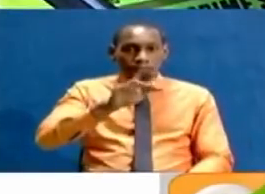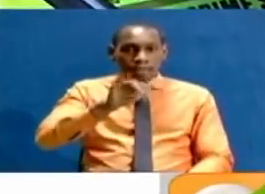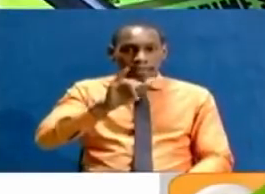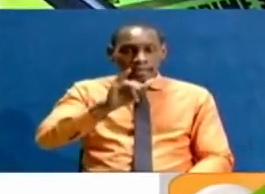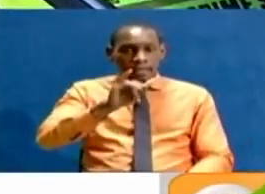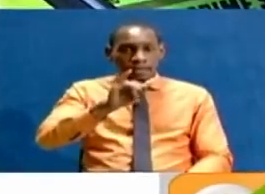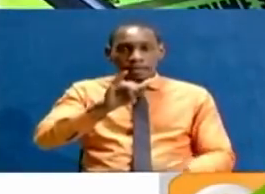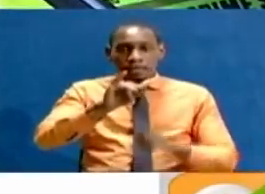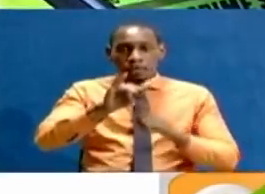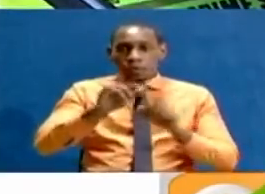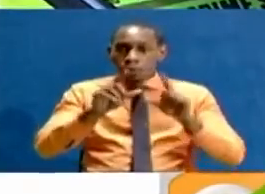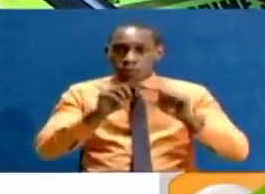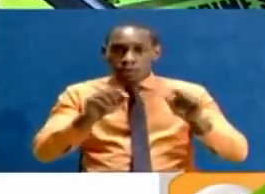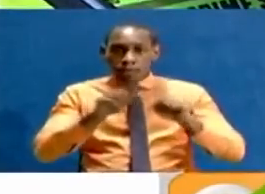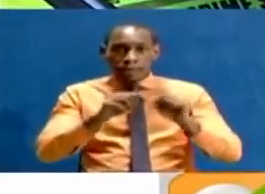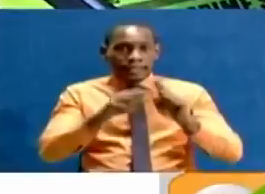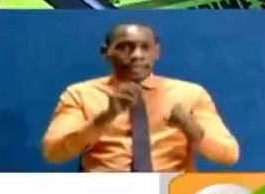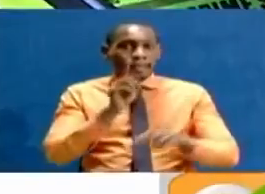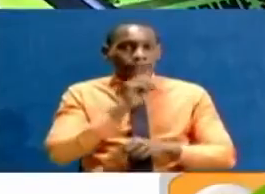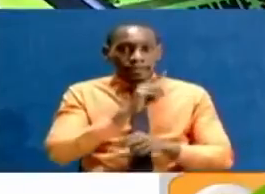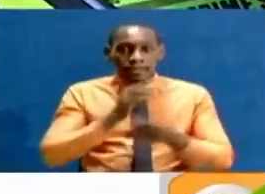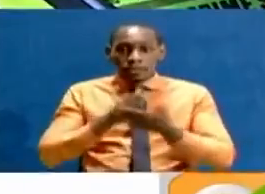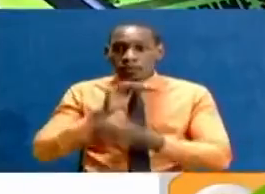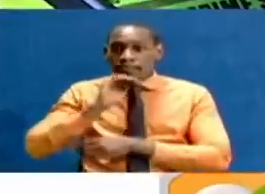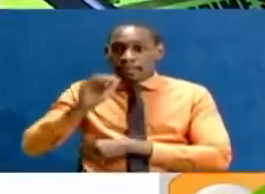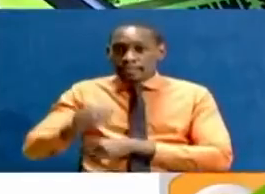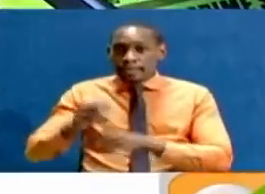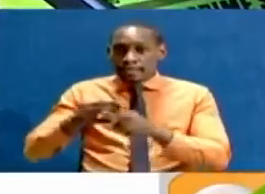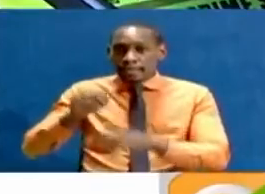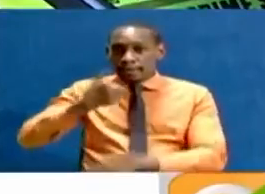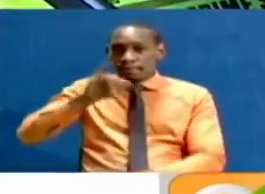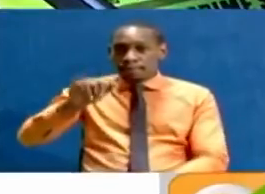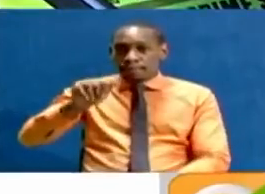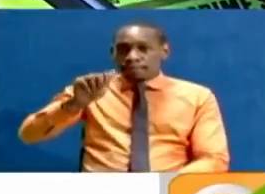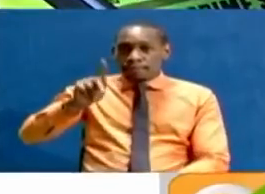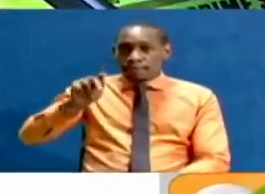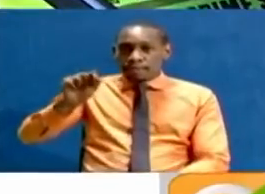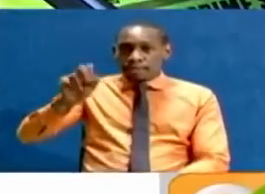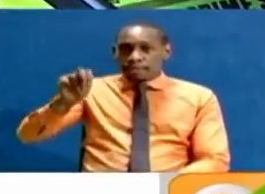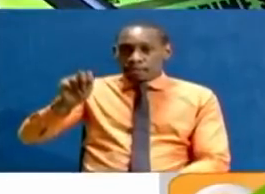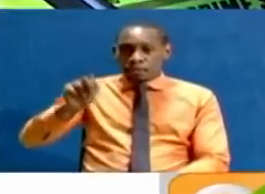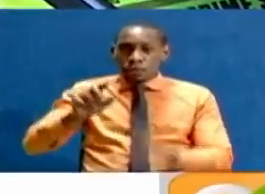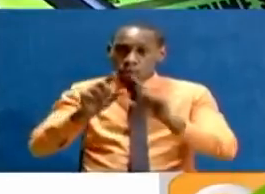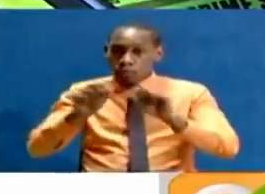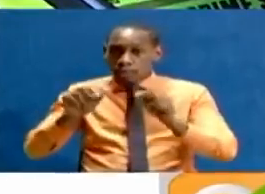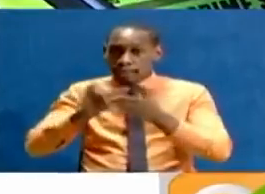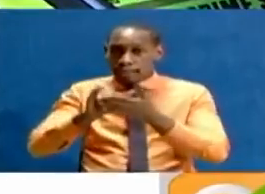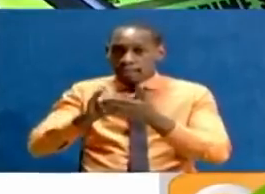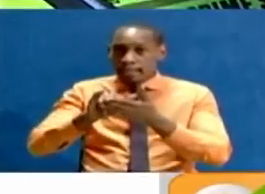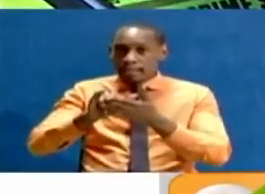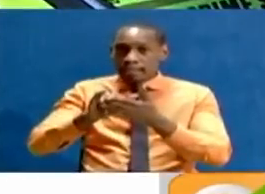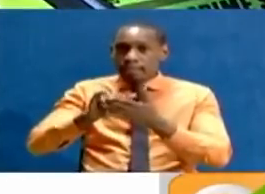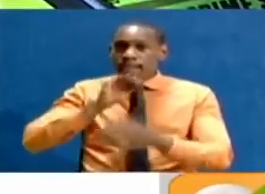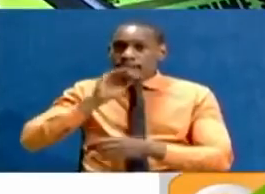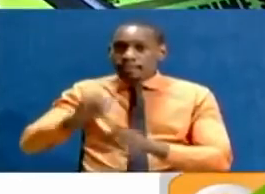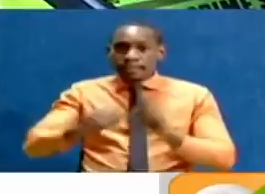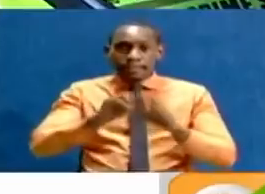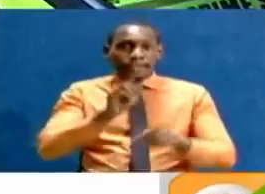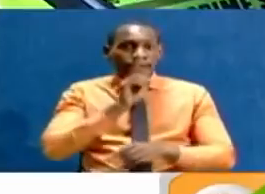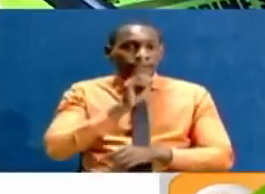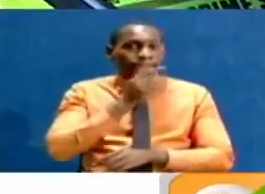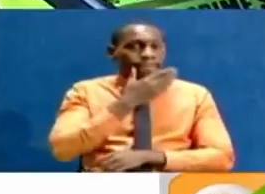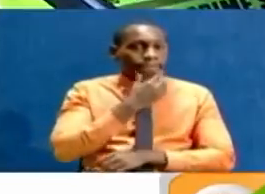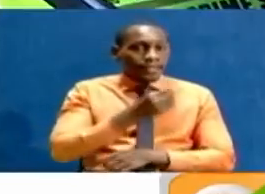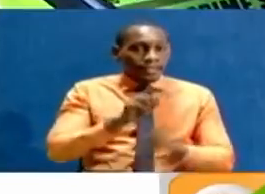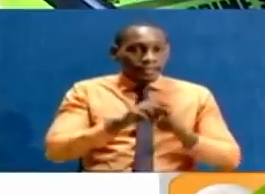Mudhangu, who was allegedly murdered by his son, Jackson Nderitu Maina. It is alleged that Nderitu killed his